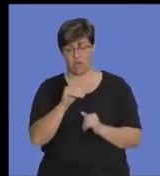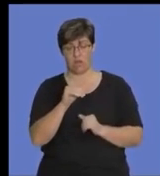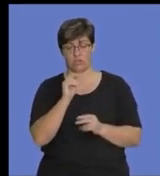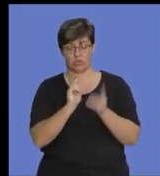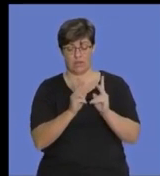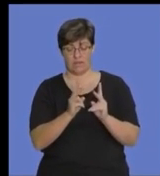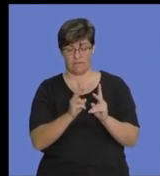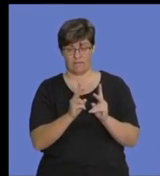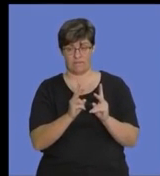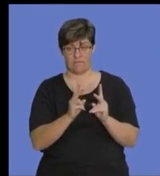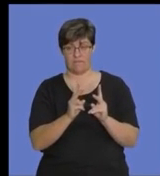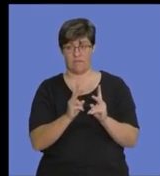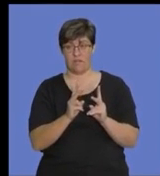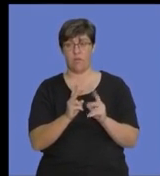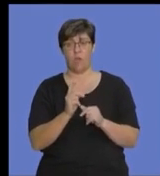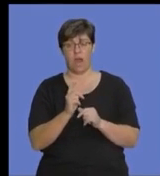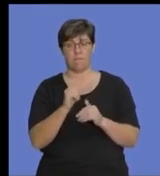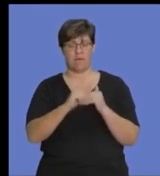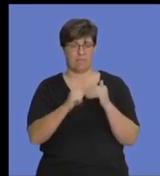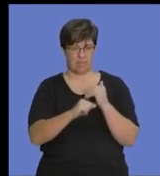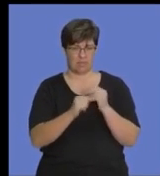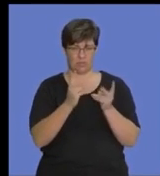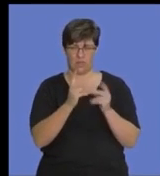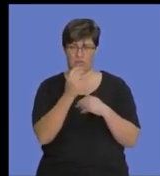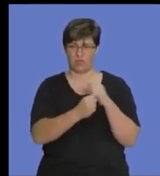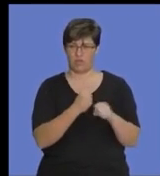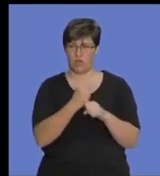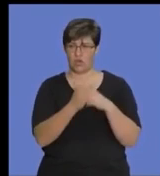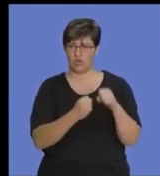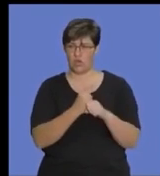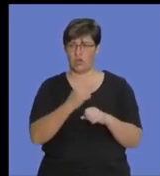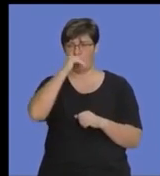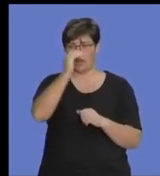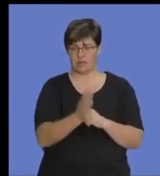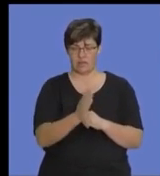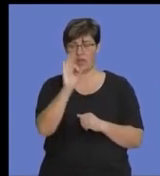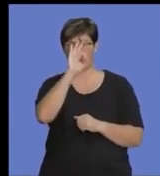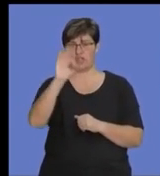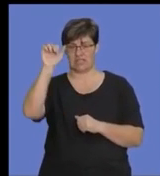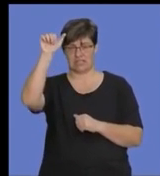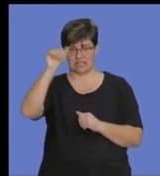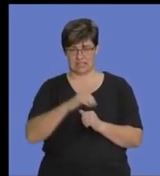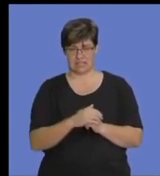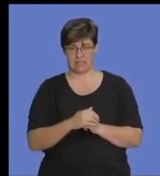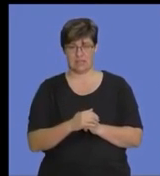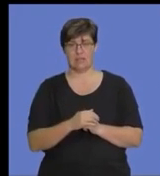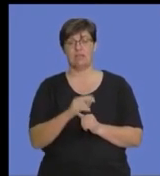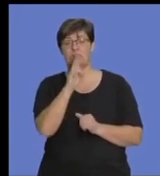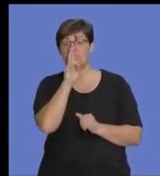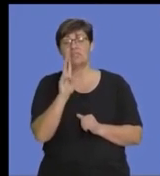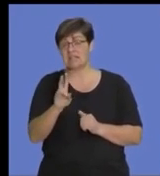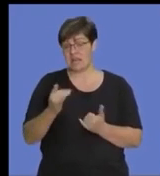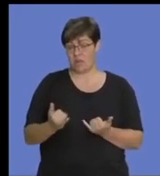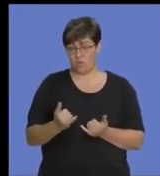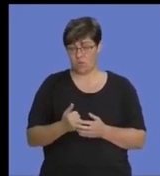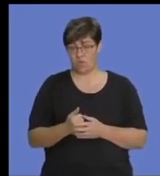over for 12 months in every year. and this was to the exponent of 36. So you can